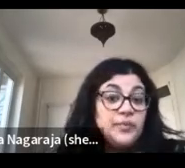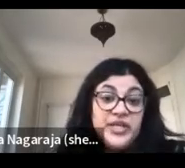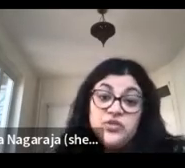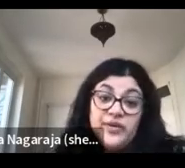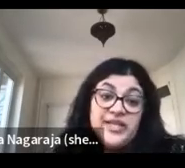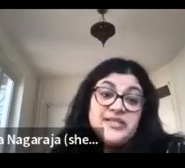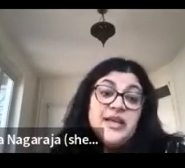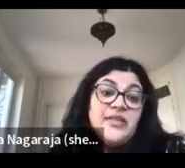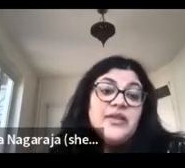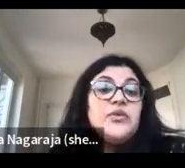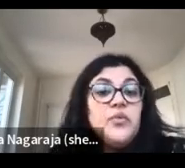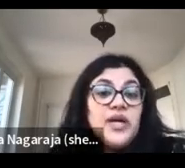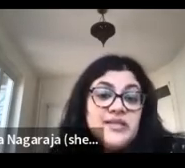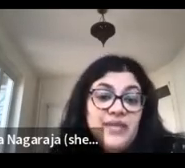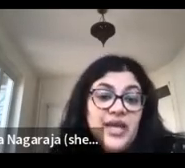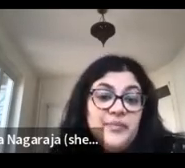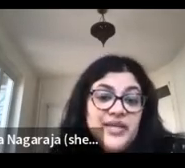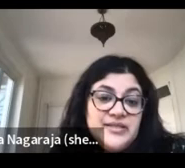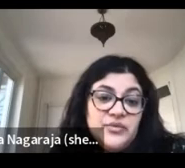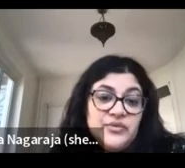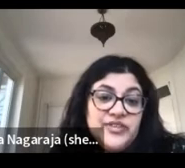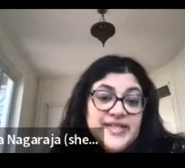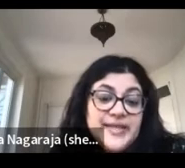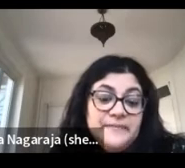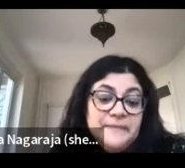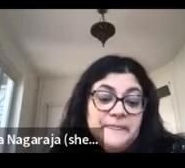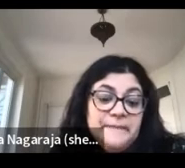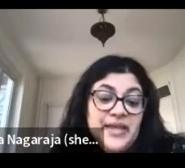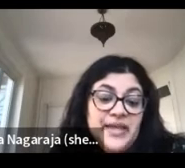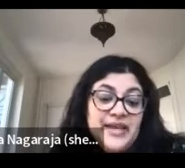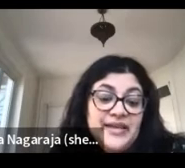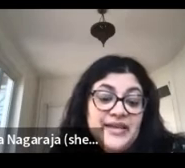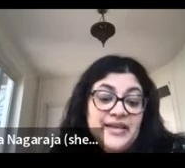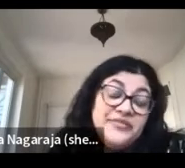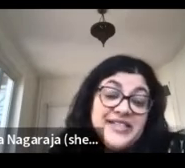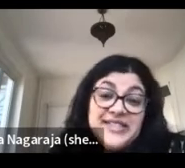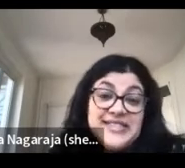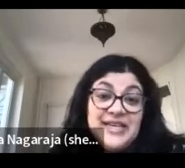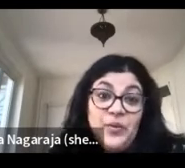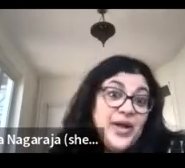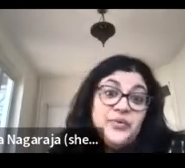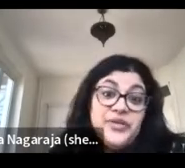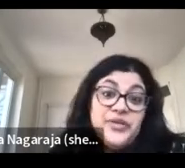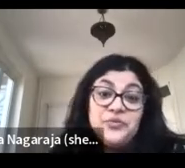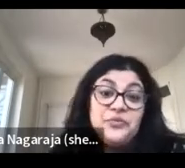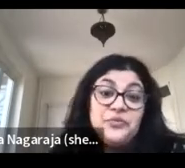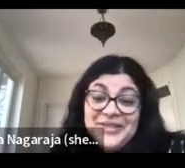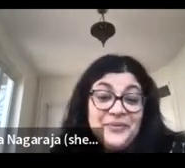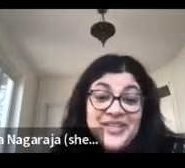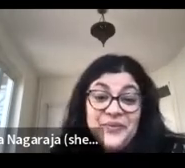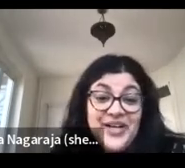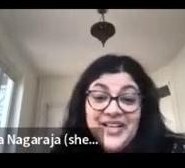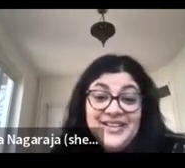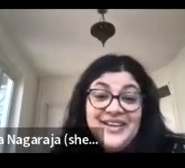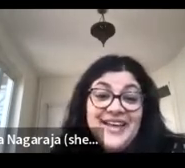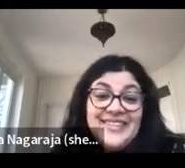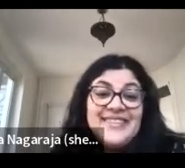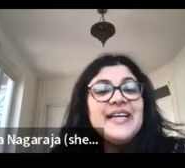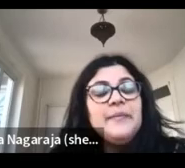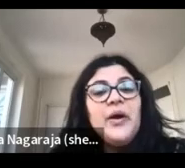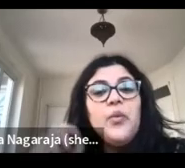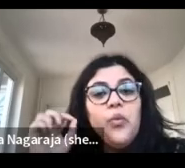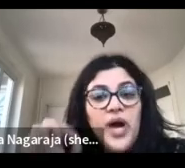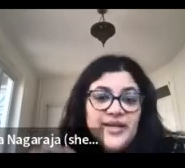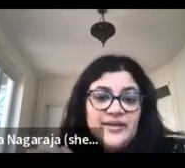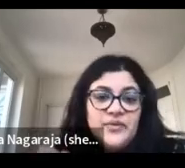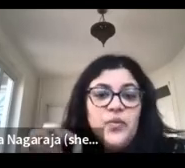tweaks or big tweaks that you want to make based on reflecting. And if you're reflecting and saying, wow, we do this really, really well, then